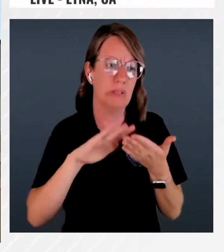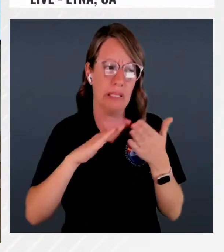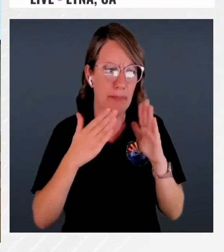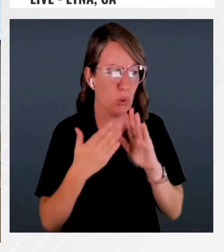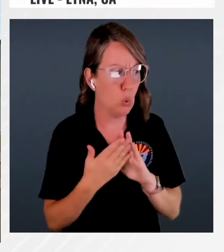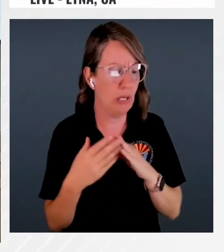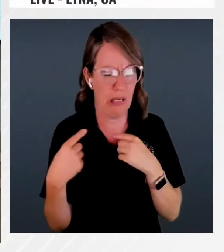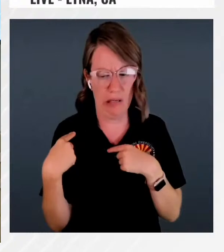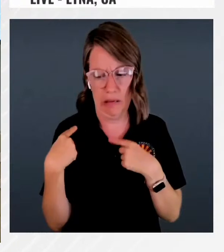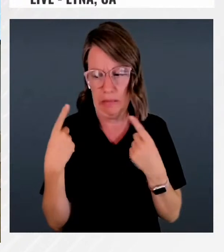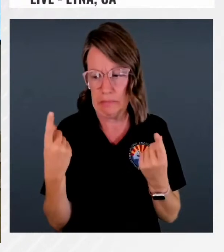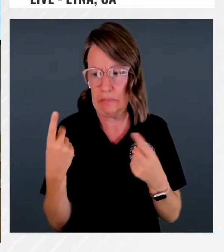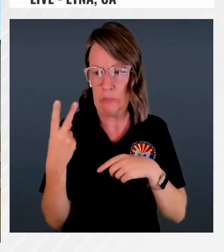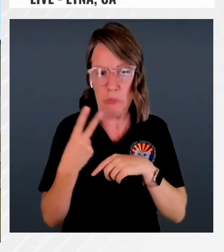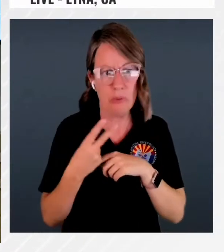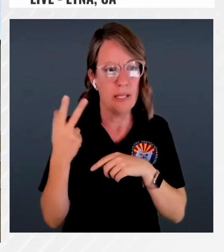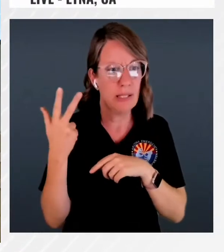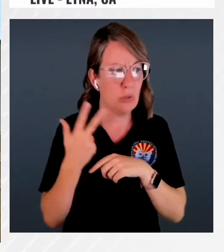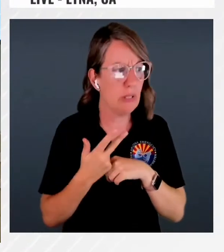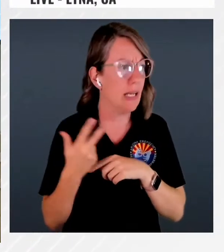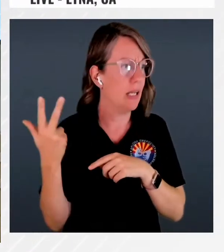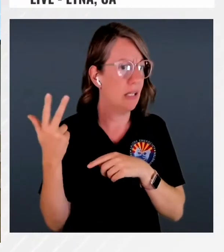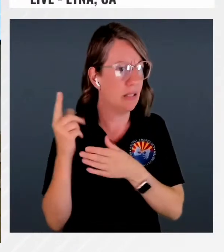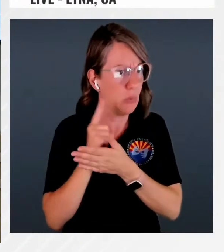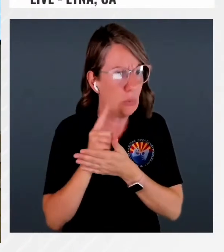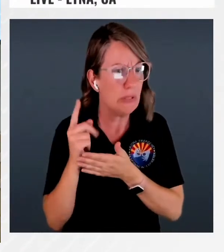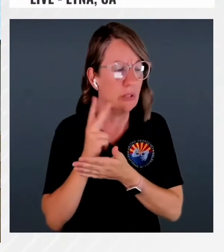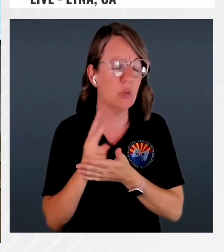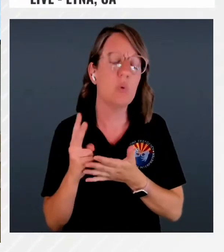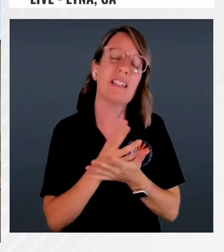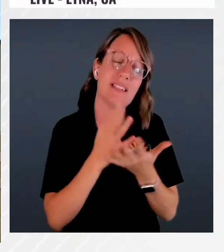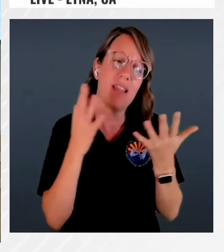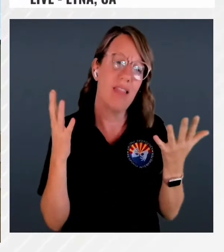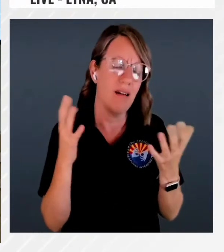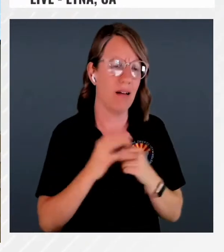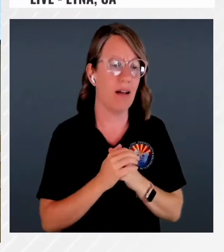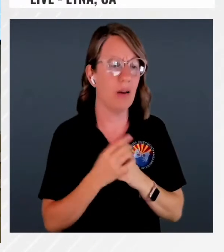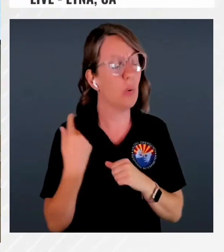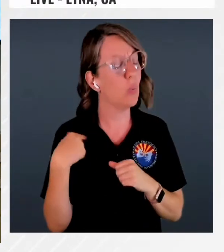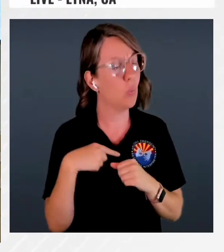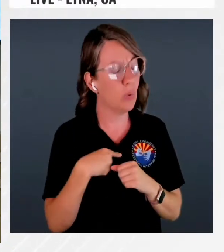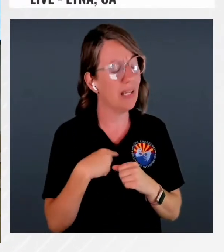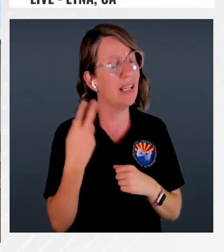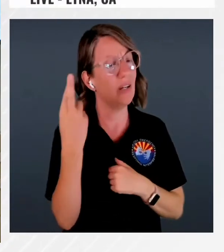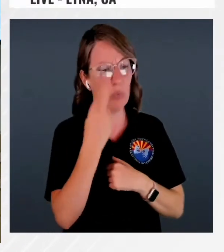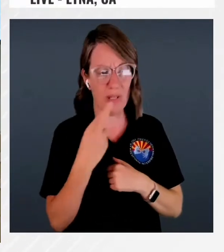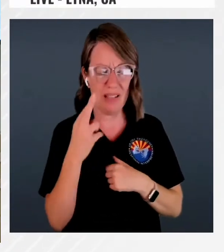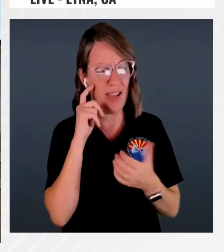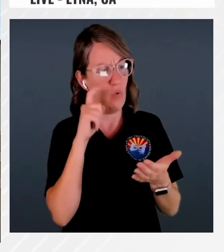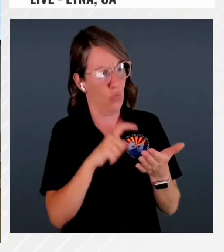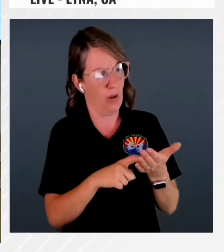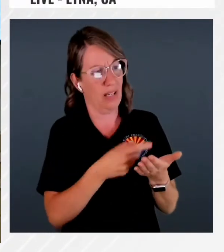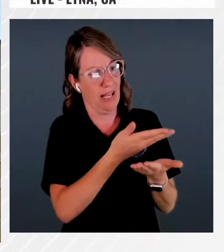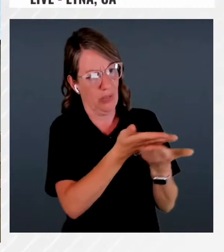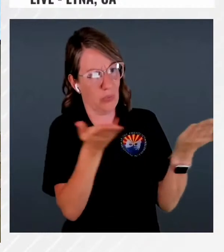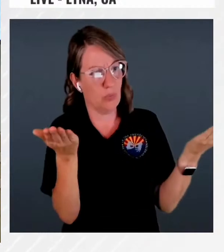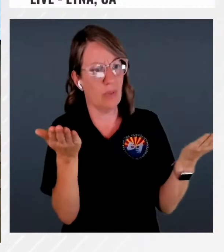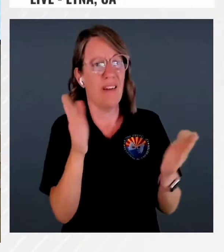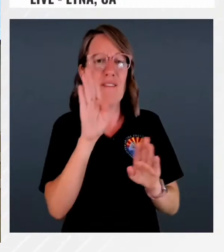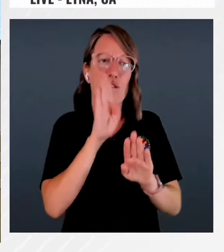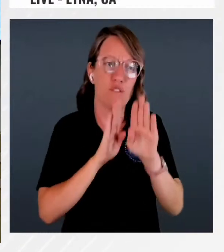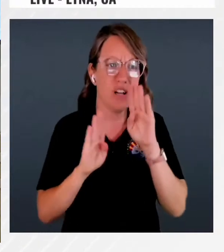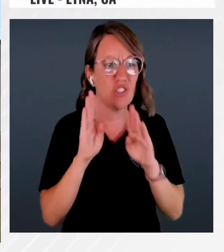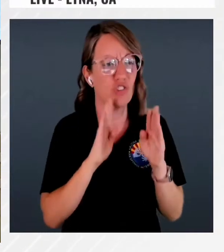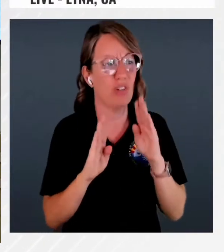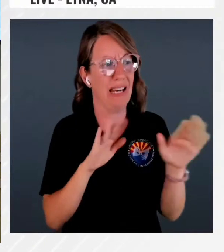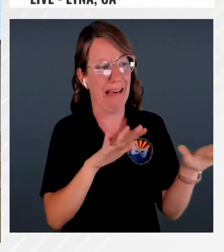a lot. We recognize folks, their frustration, and we know that they want to get back home, and that is